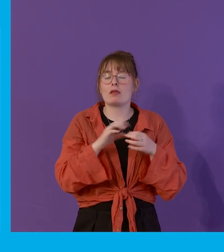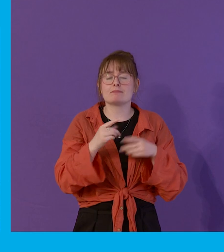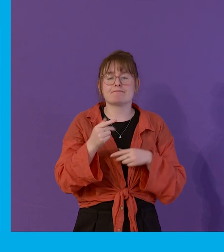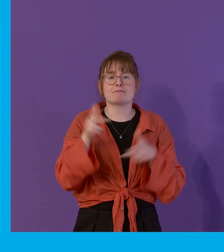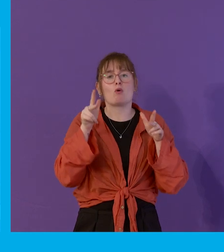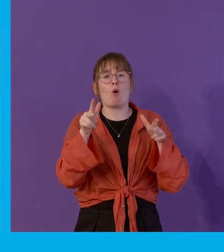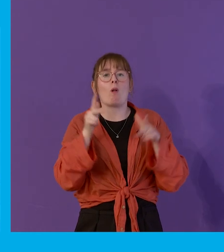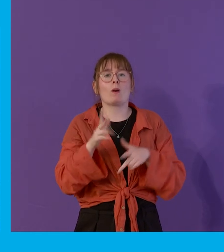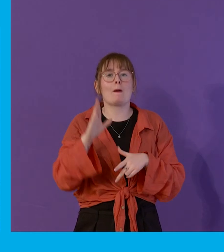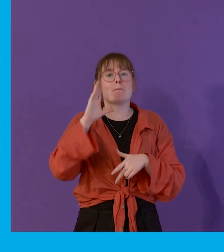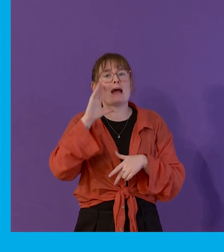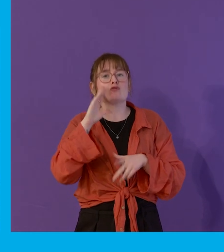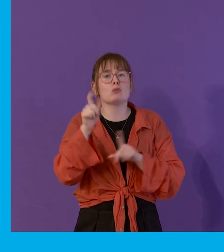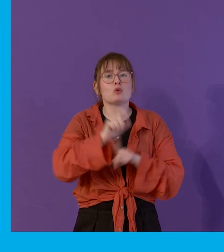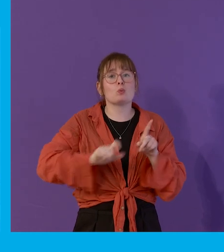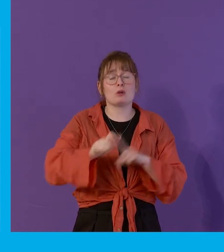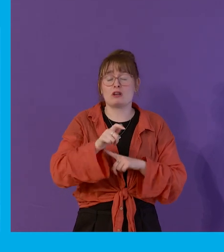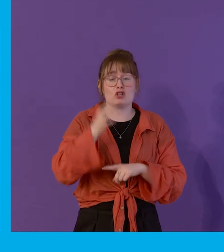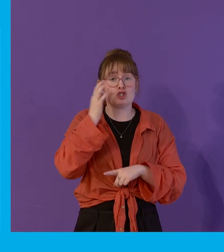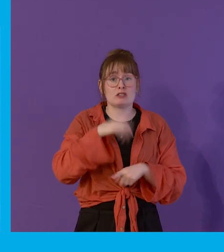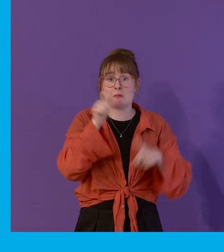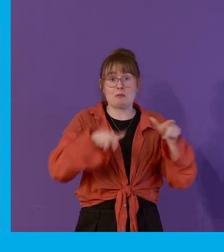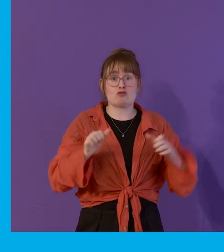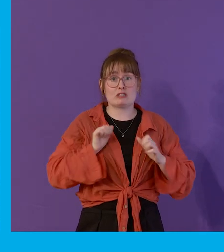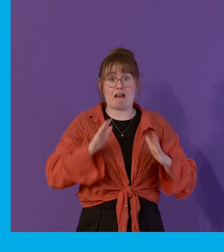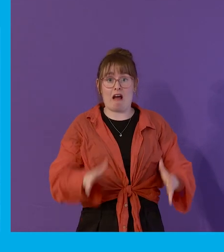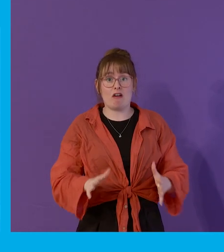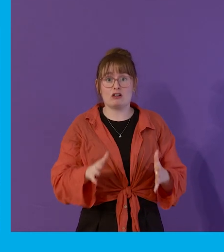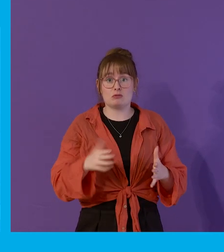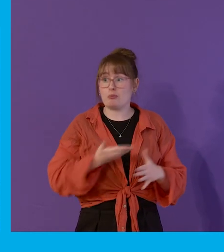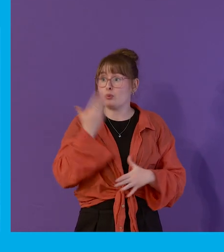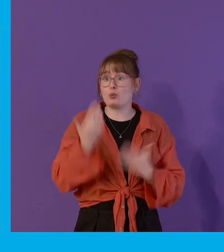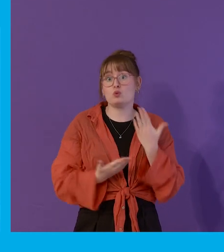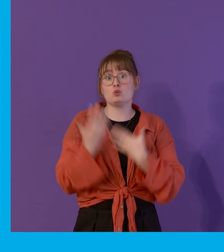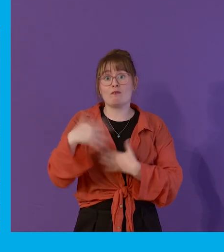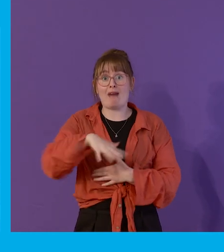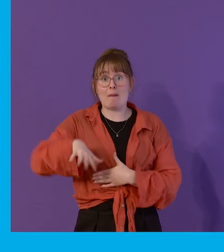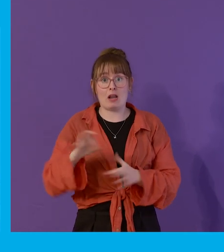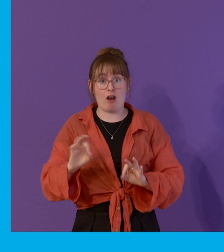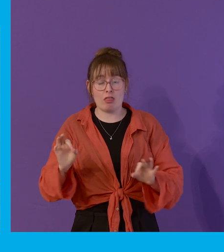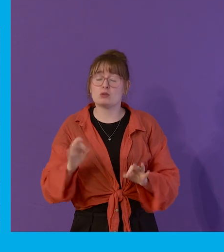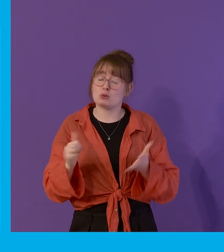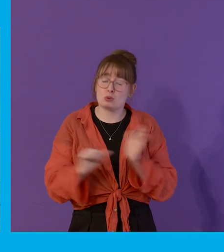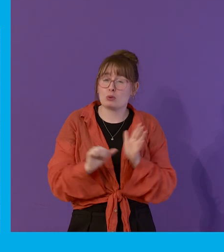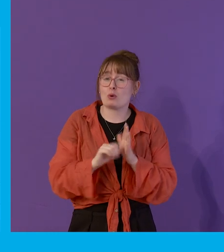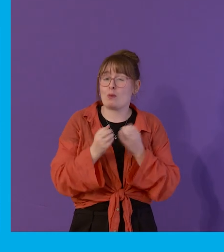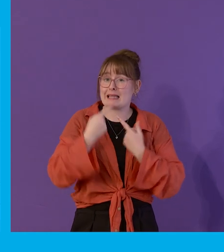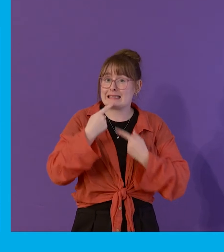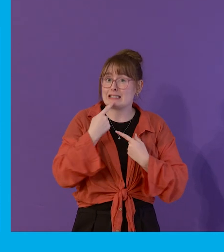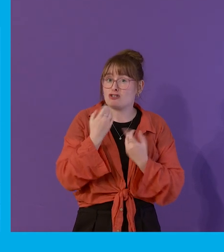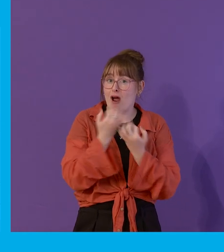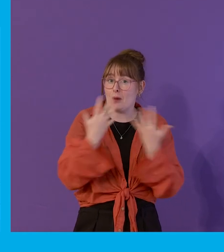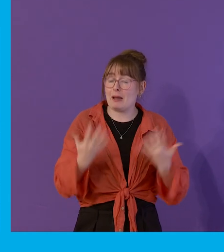community, where it's basically people who are retired that can live there because families can't come in. So there's a tricky thing with the teacher numbers. And I don't